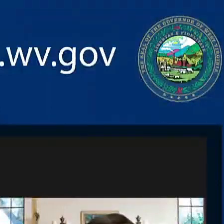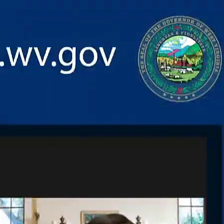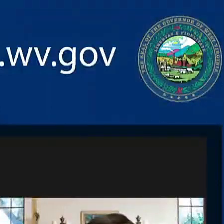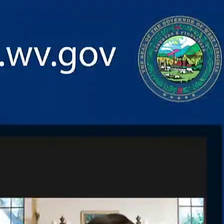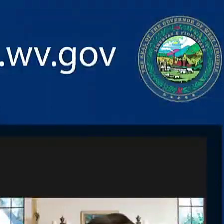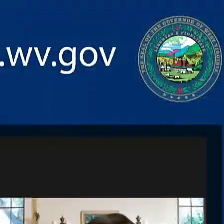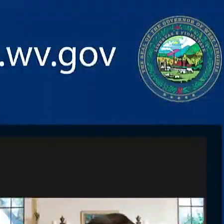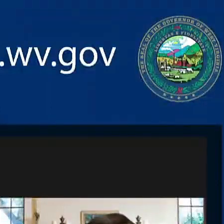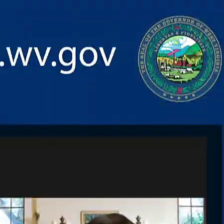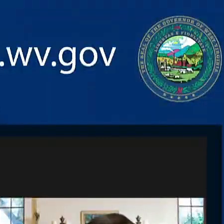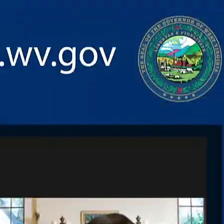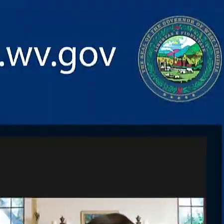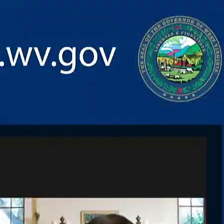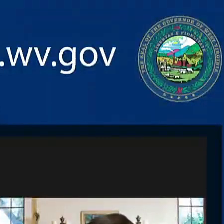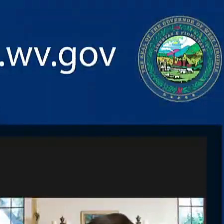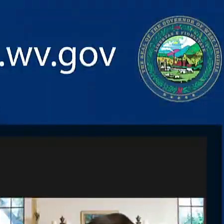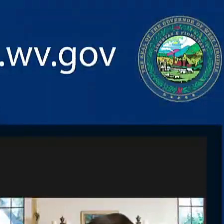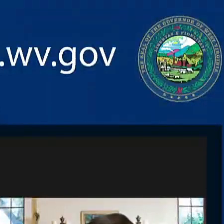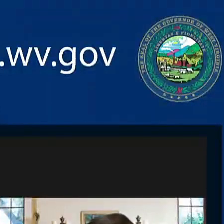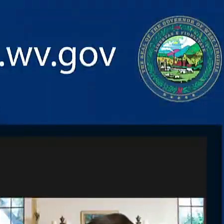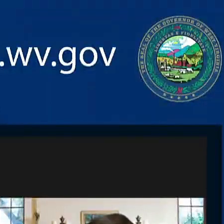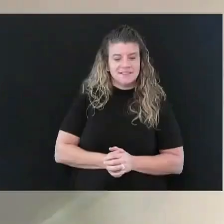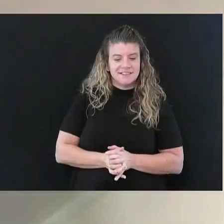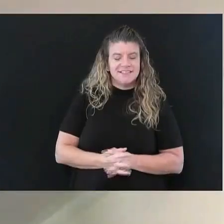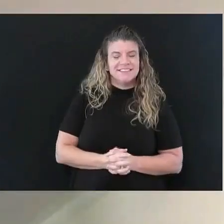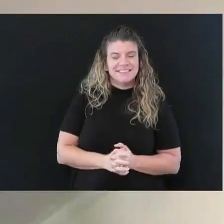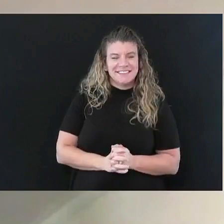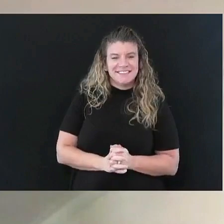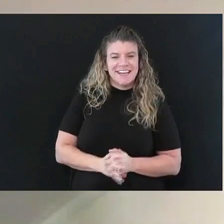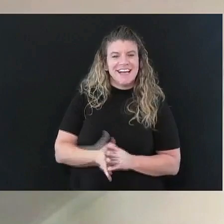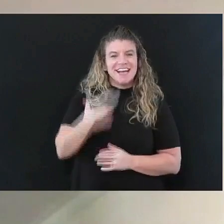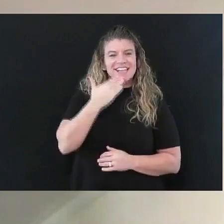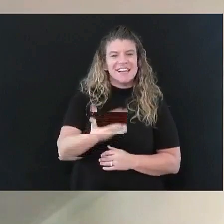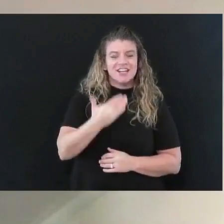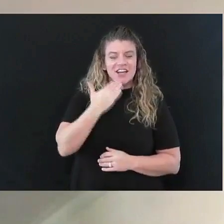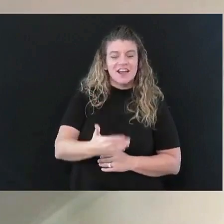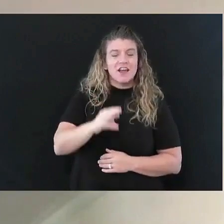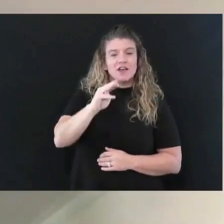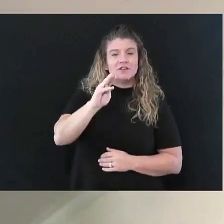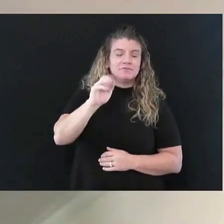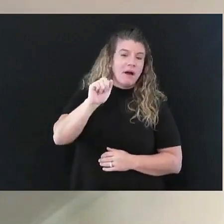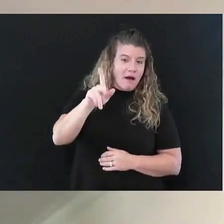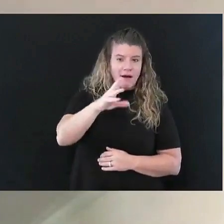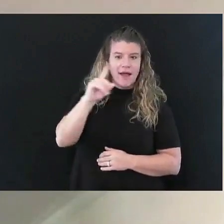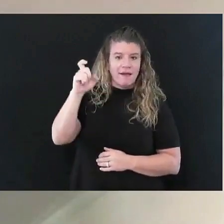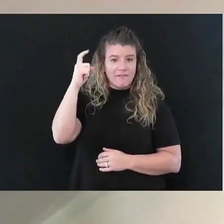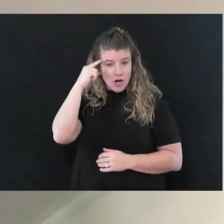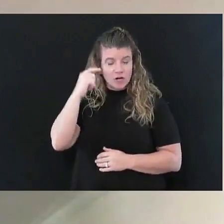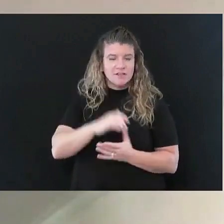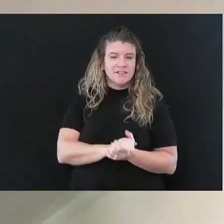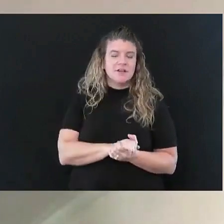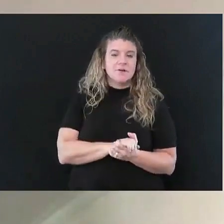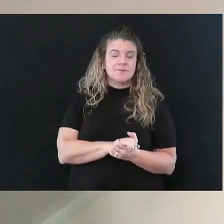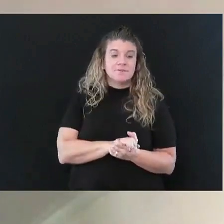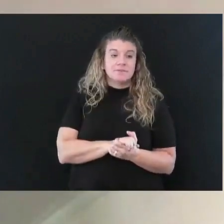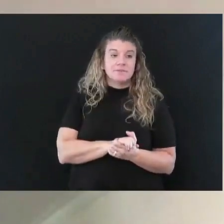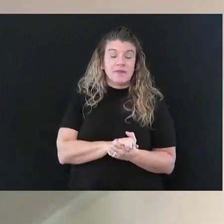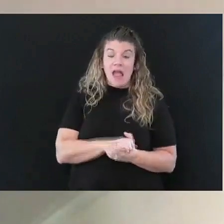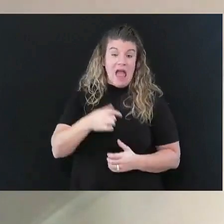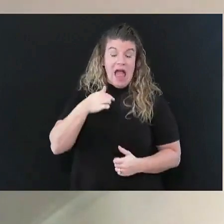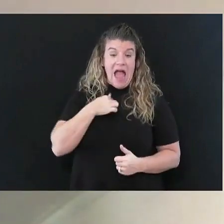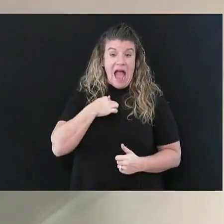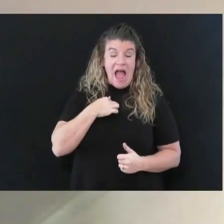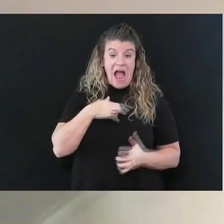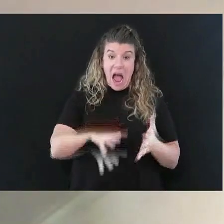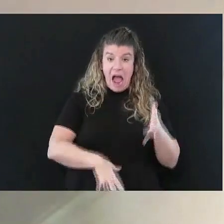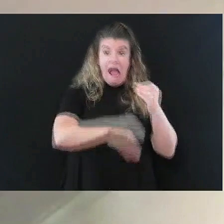let Clay weigh in. All right, sounds good. Thank you, Governor, and thank you, Mark. So I don't have much to add to